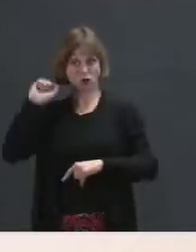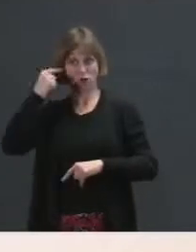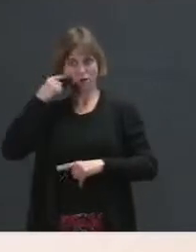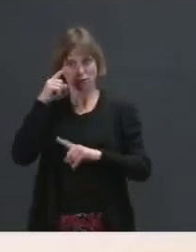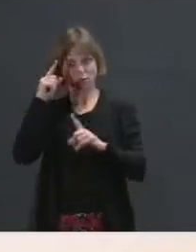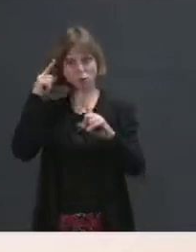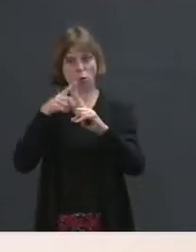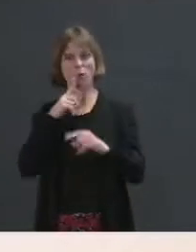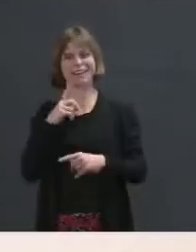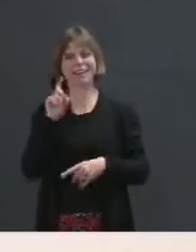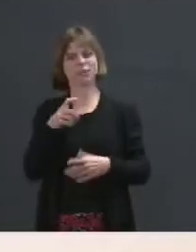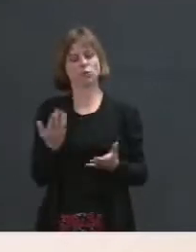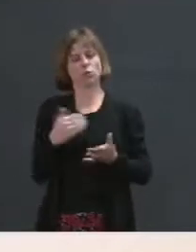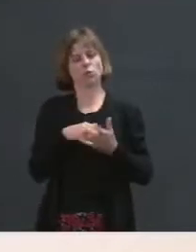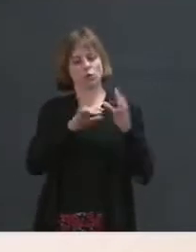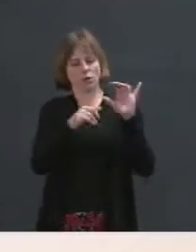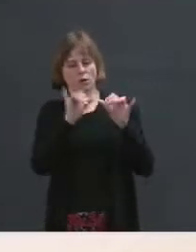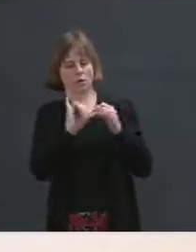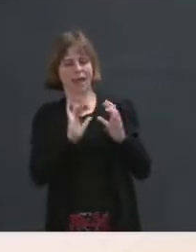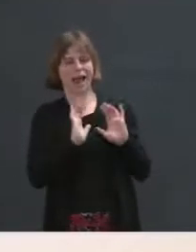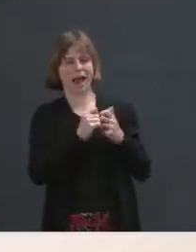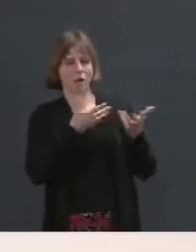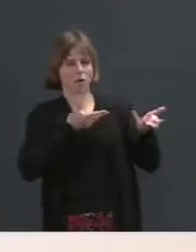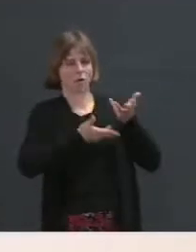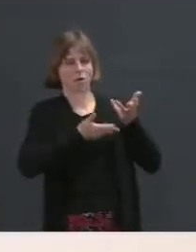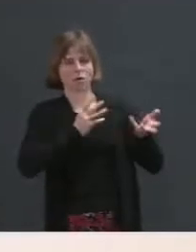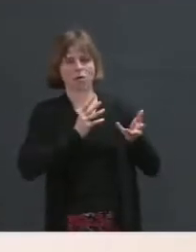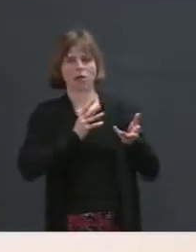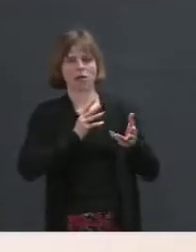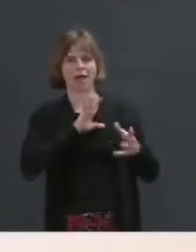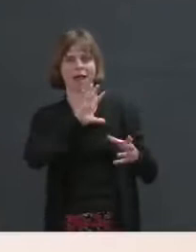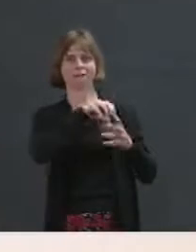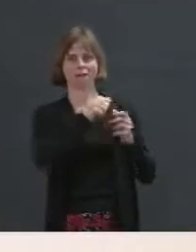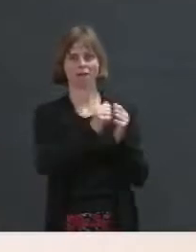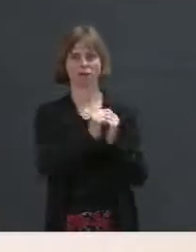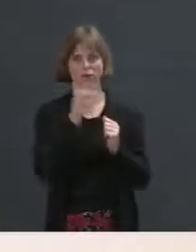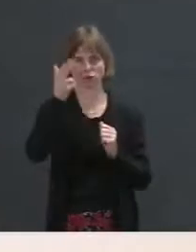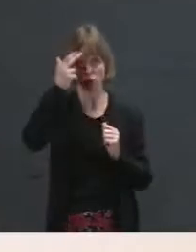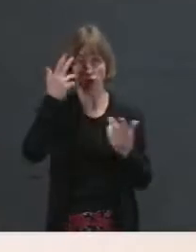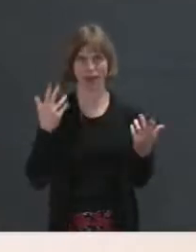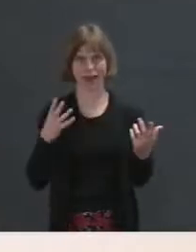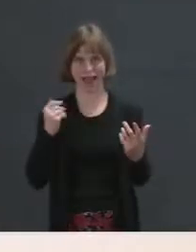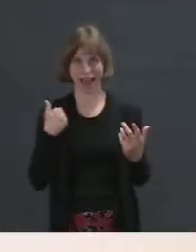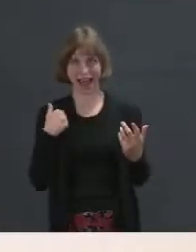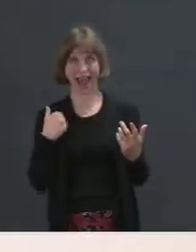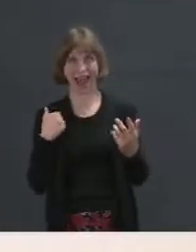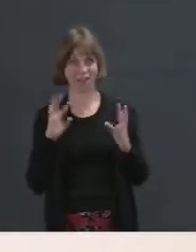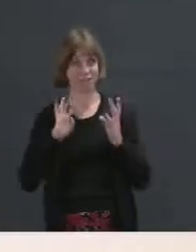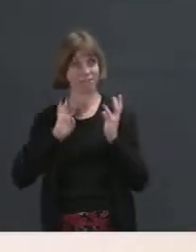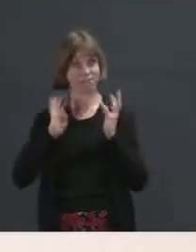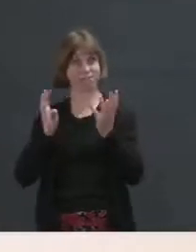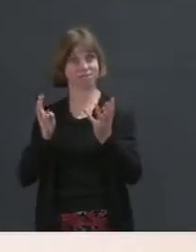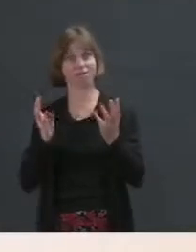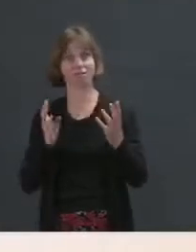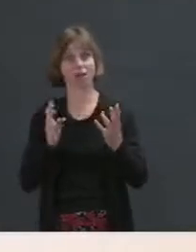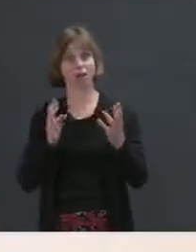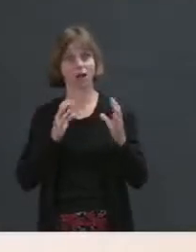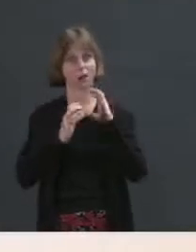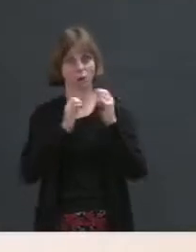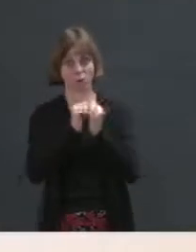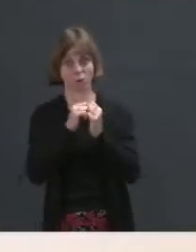recalibrate our engagement with Saudi Arabia and to have counterparts communicate with counterparts. And